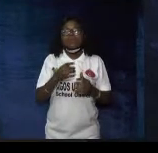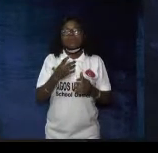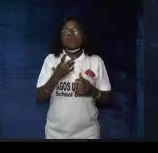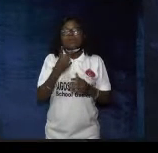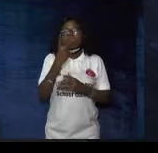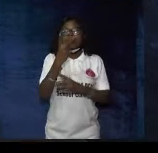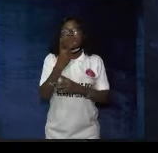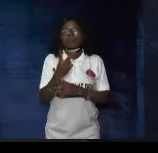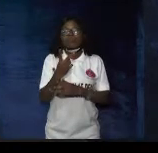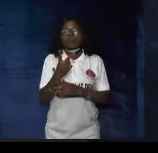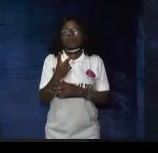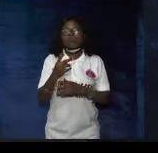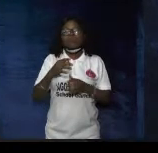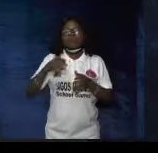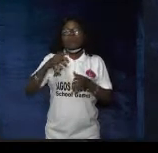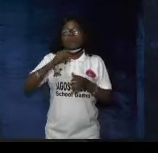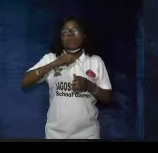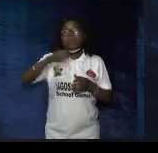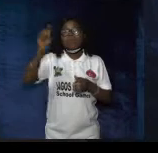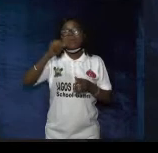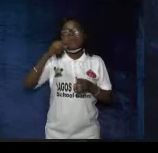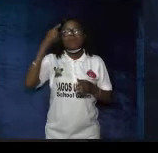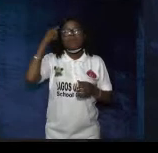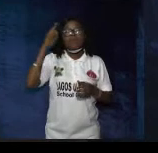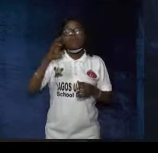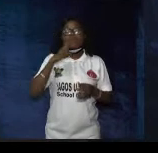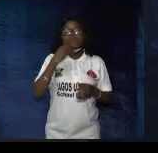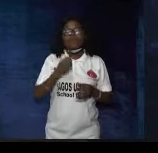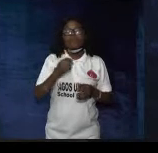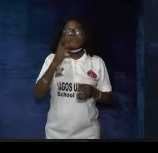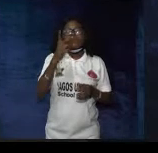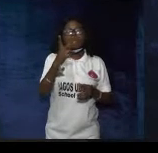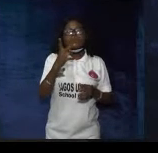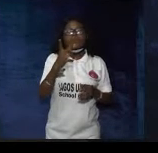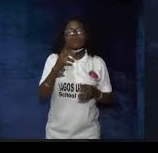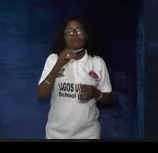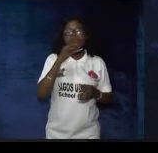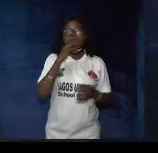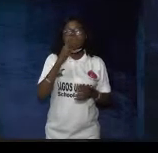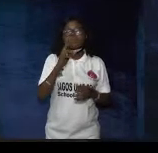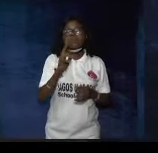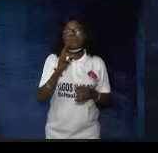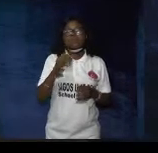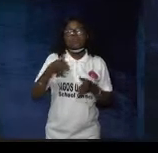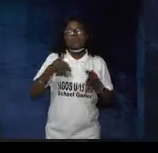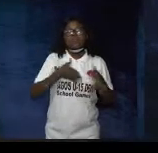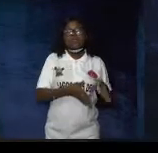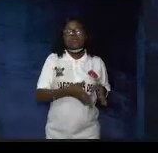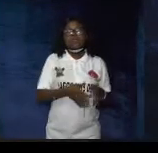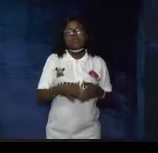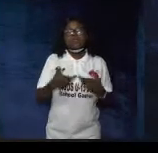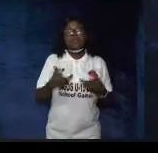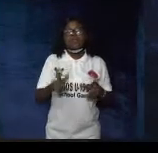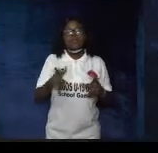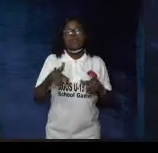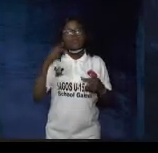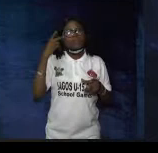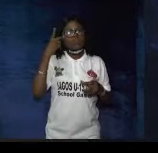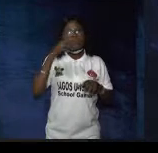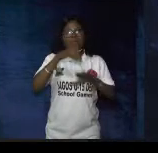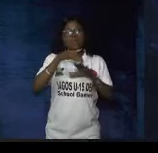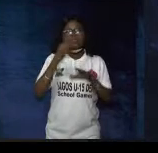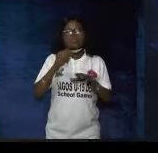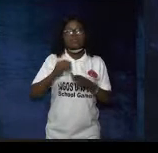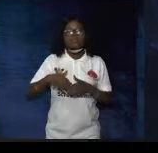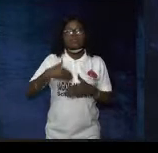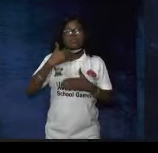1, double marking for side 2, and these triple markings for side 3. Let's look at the next